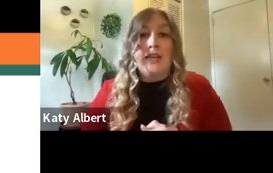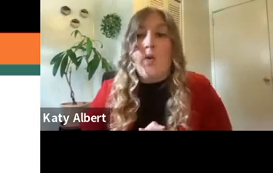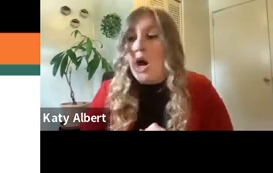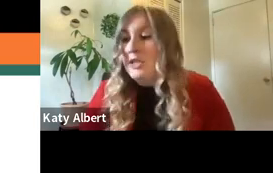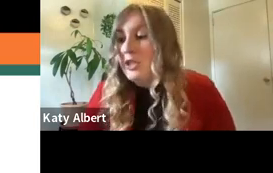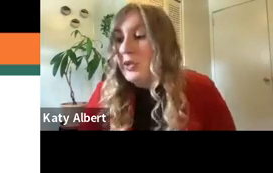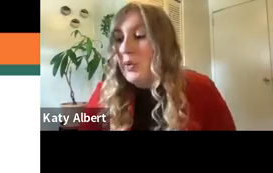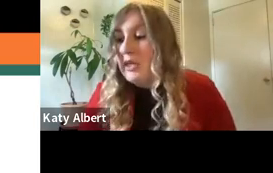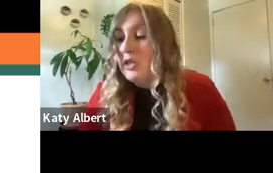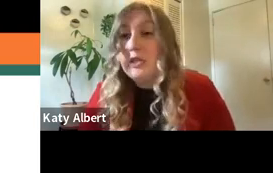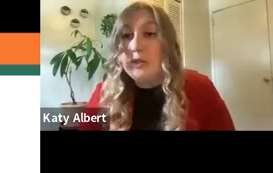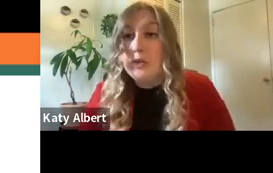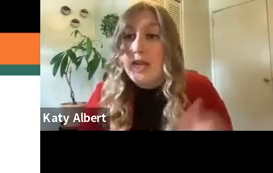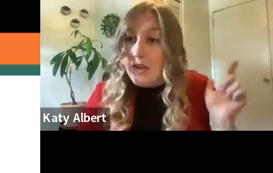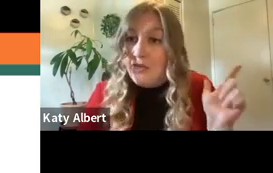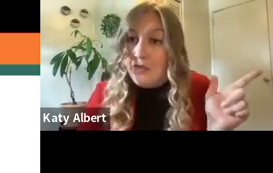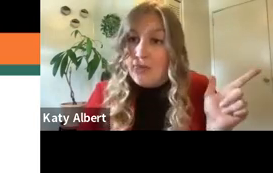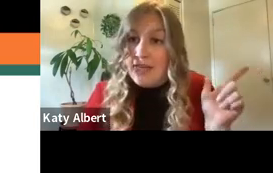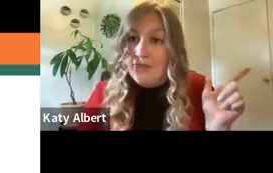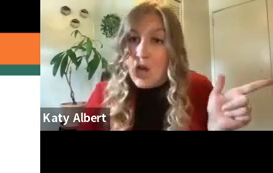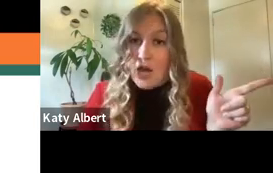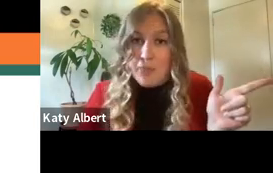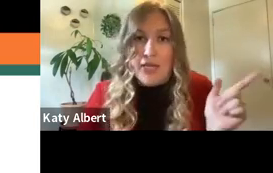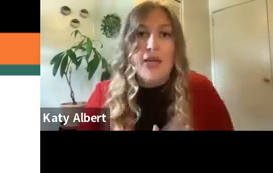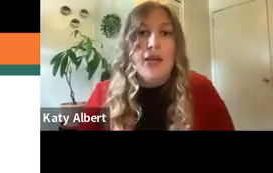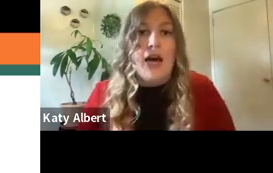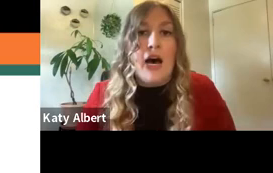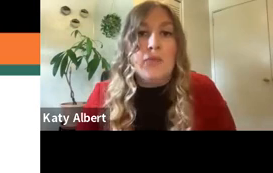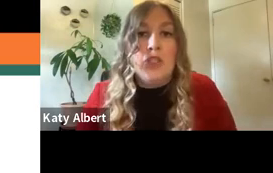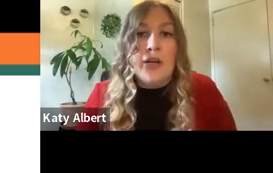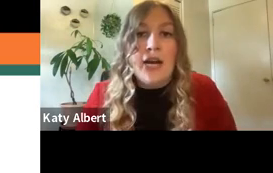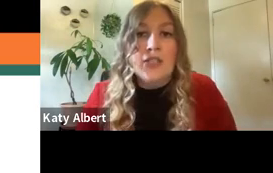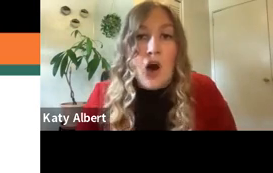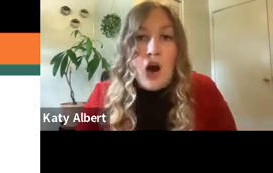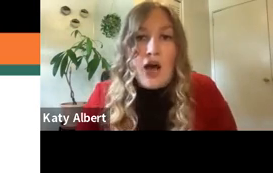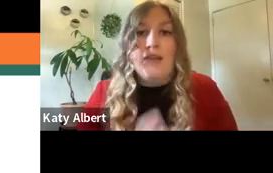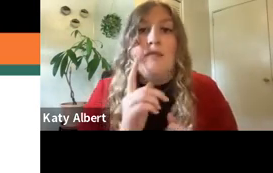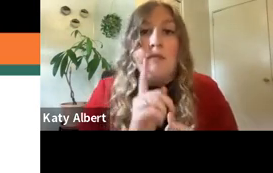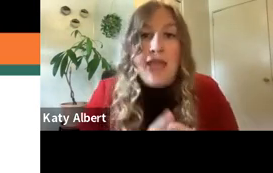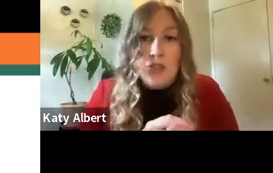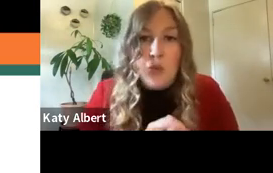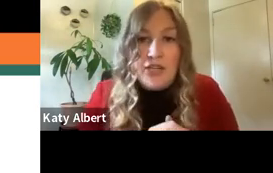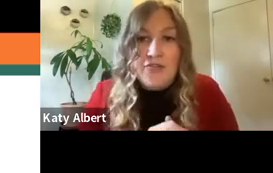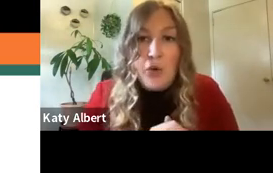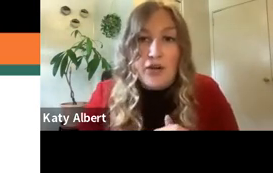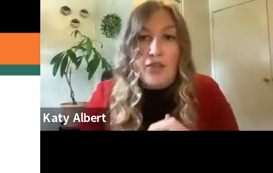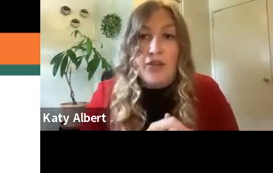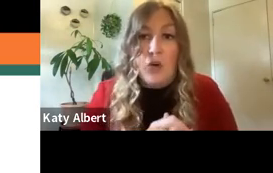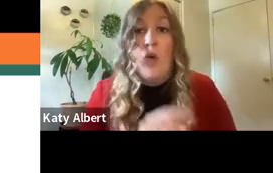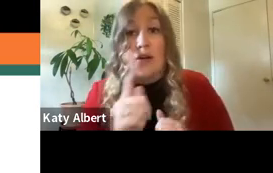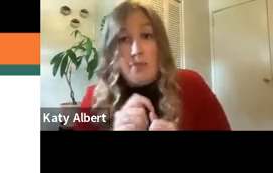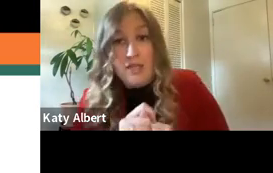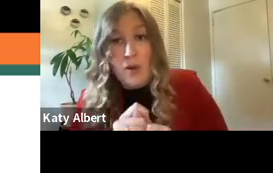we then go on to include informative copy. Join us on May